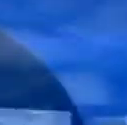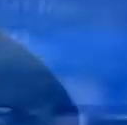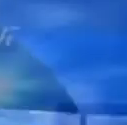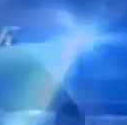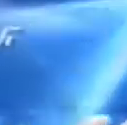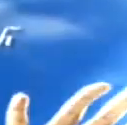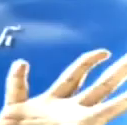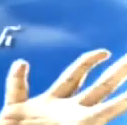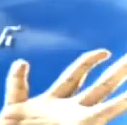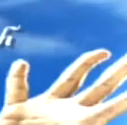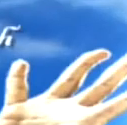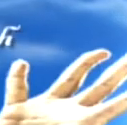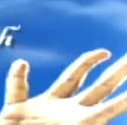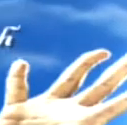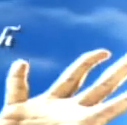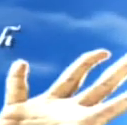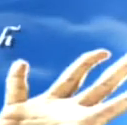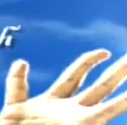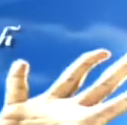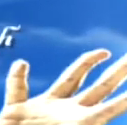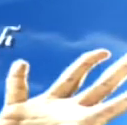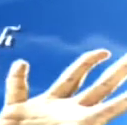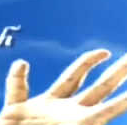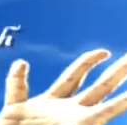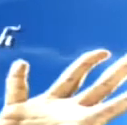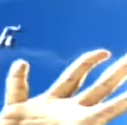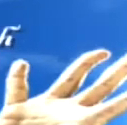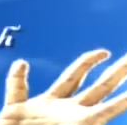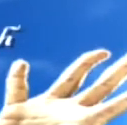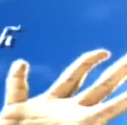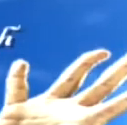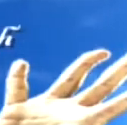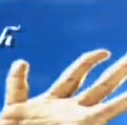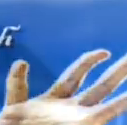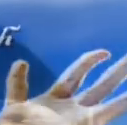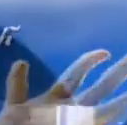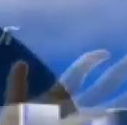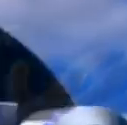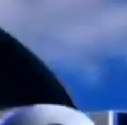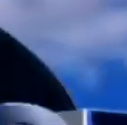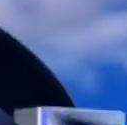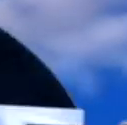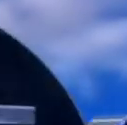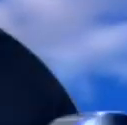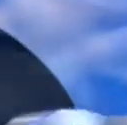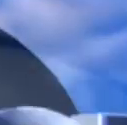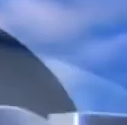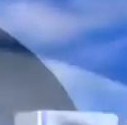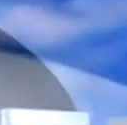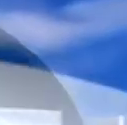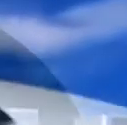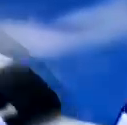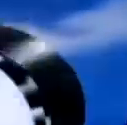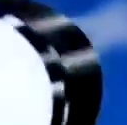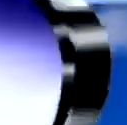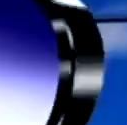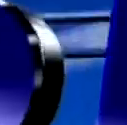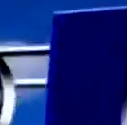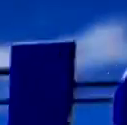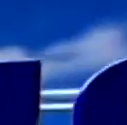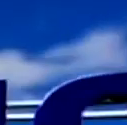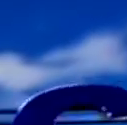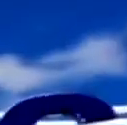he from sin might set man free, and evermore with him could